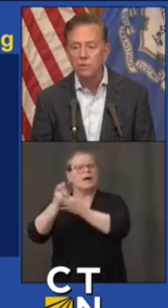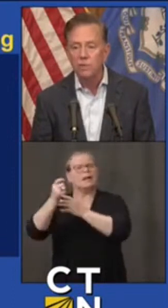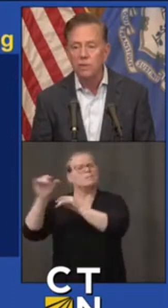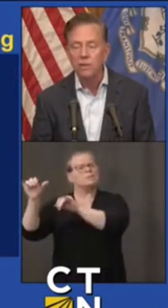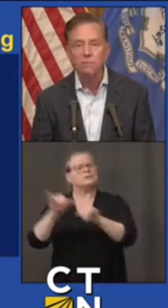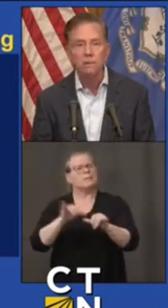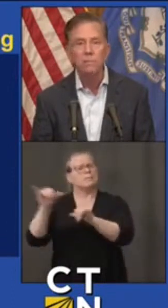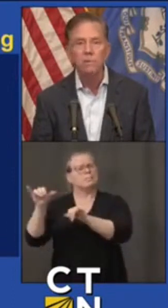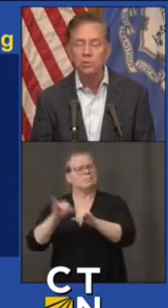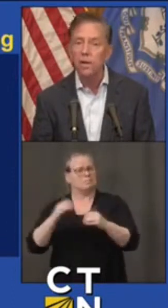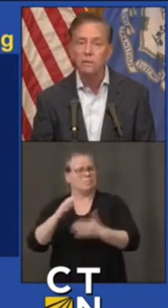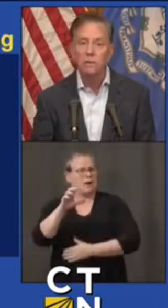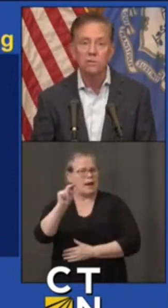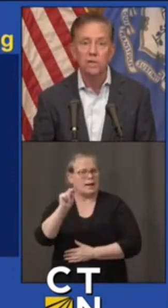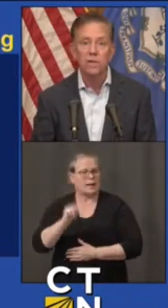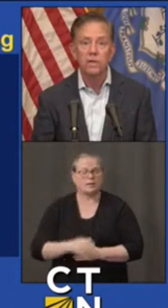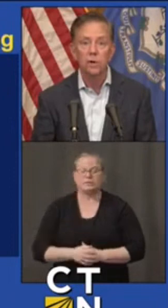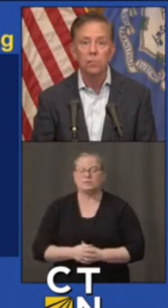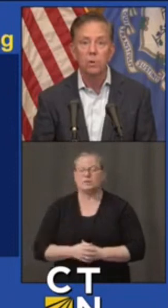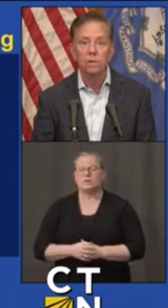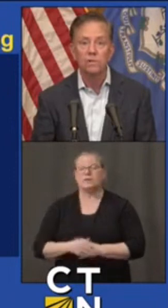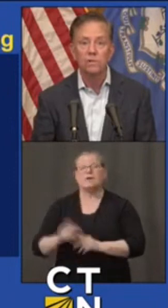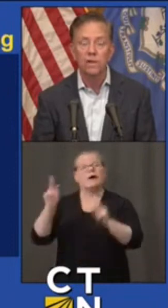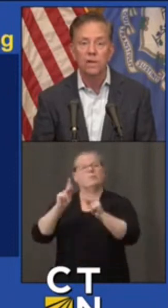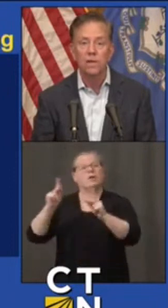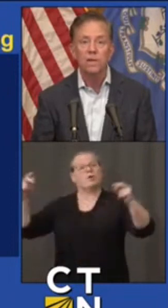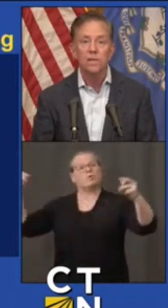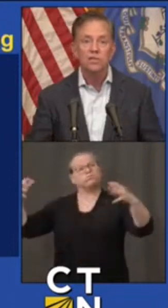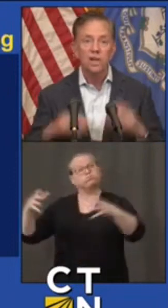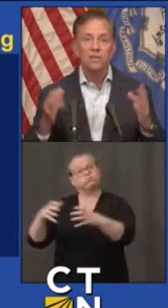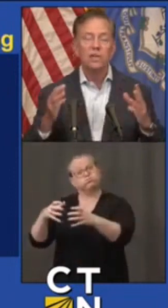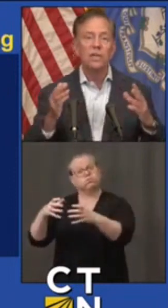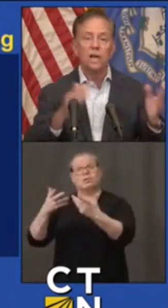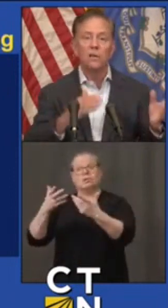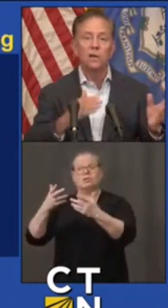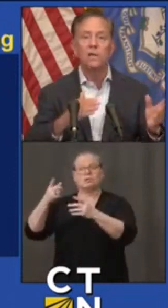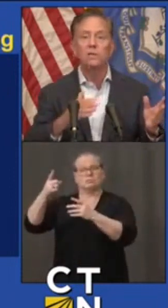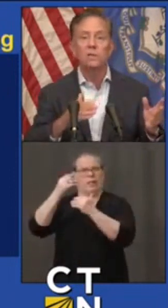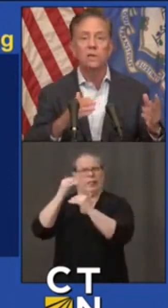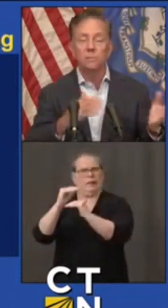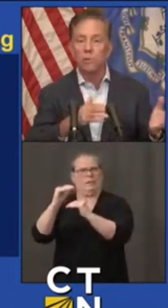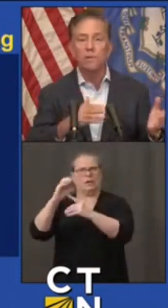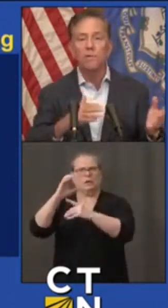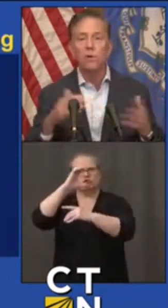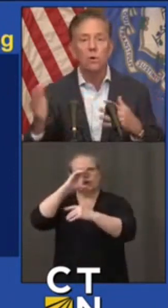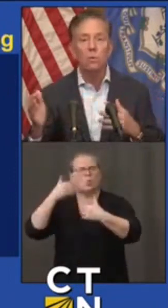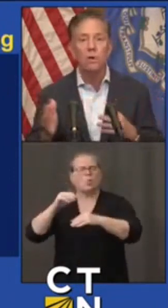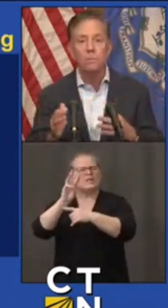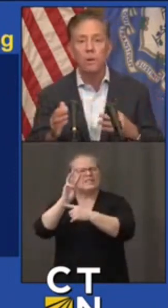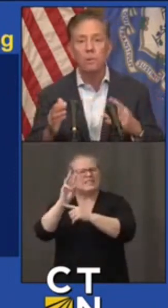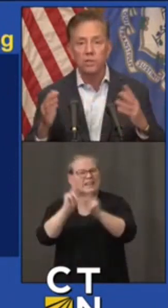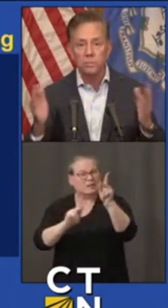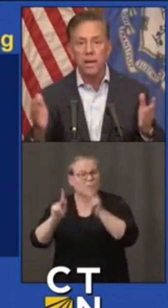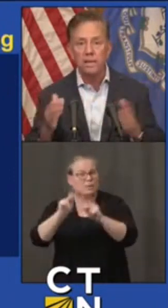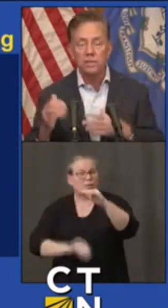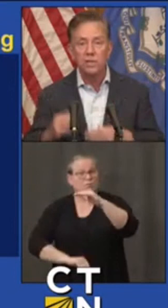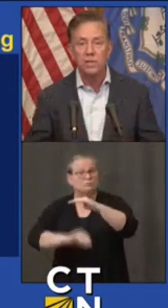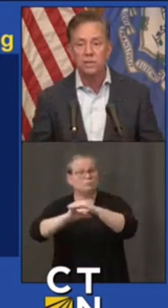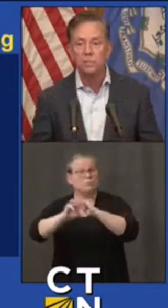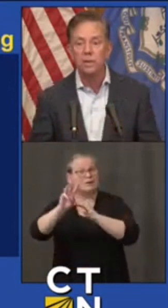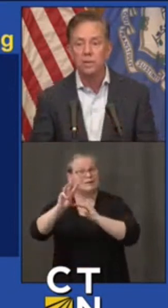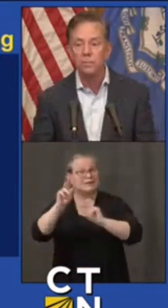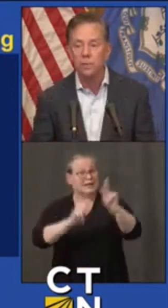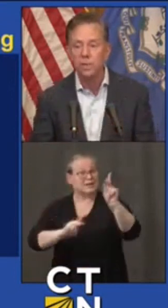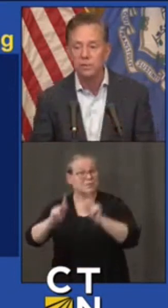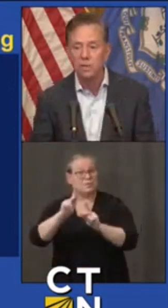restrictions, they've been strict. They're saying no more than, say, 6 can gather in a private home or in a public space in